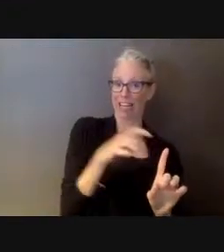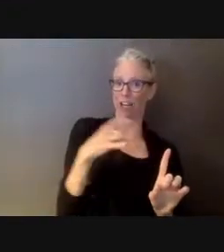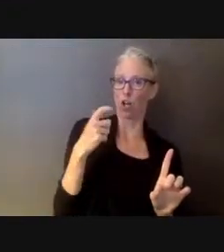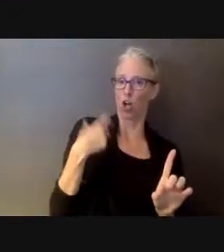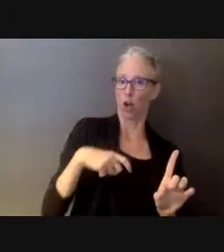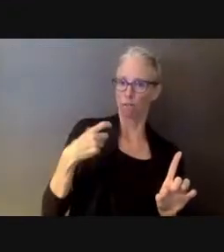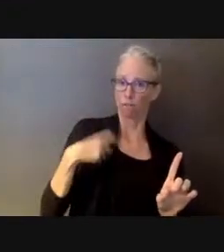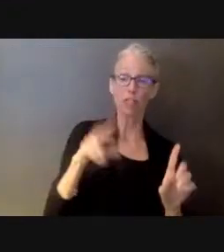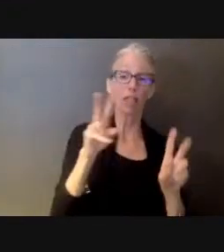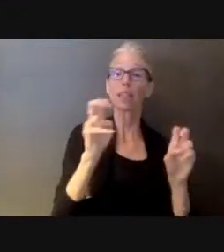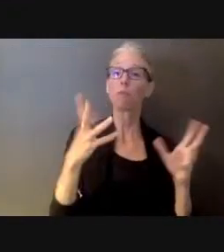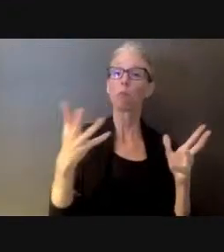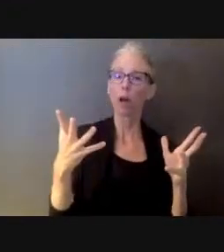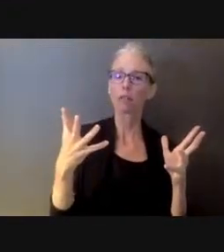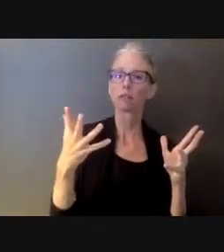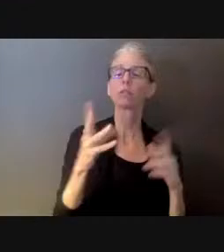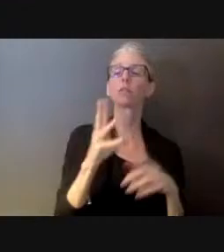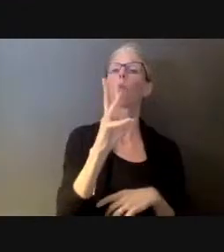mean to you?